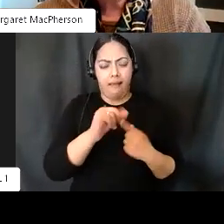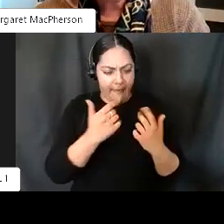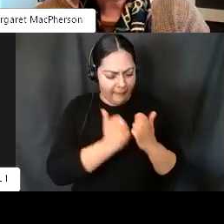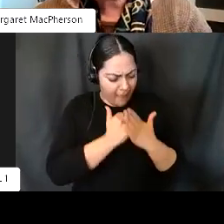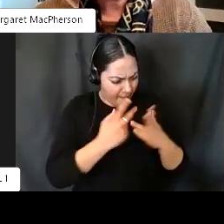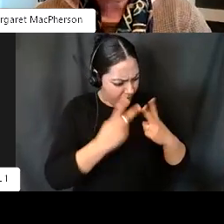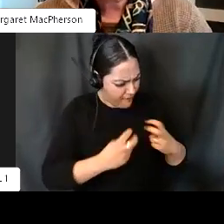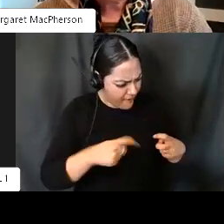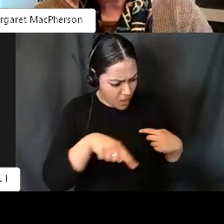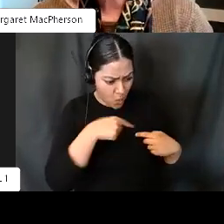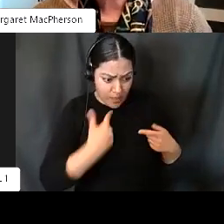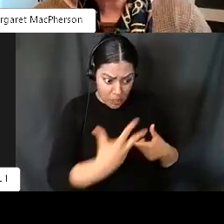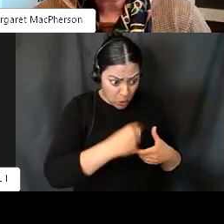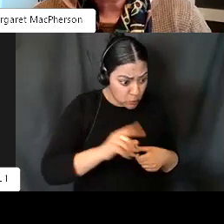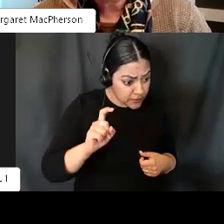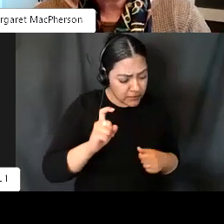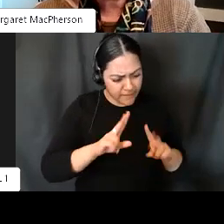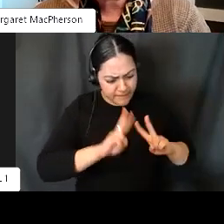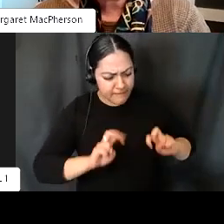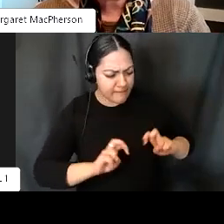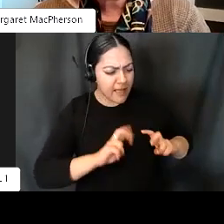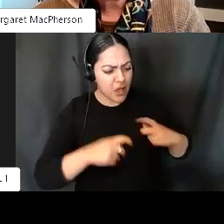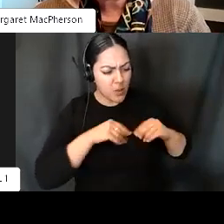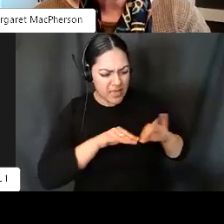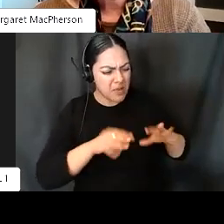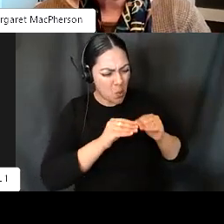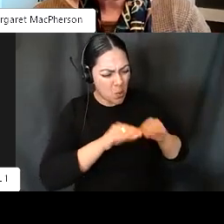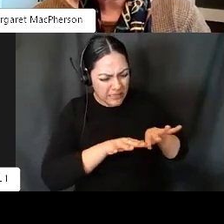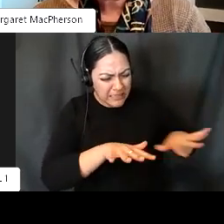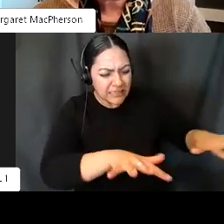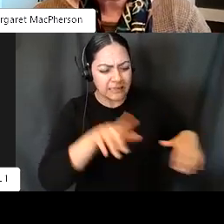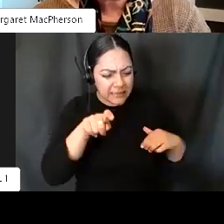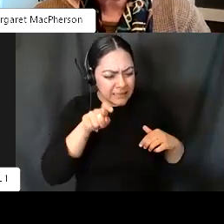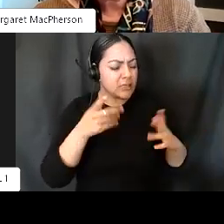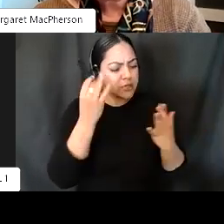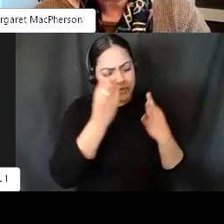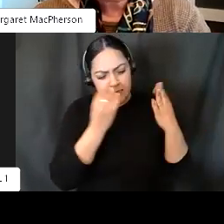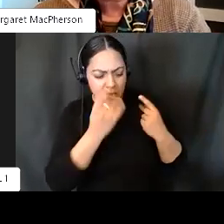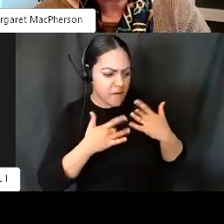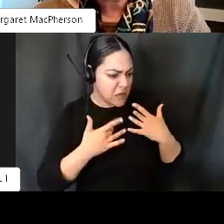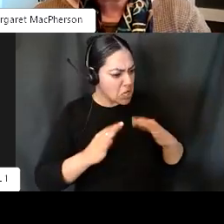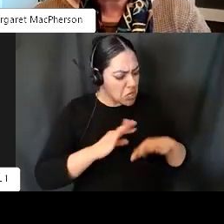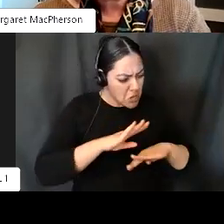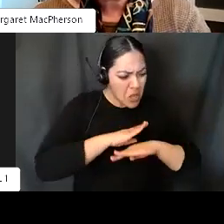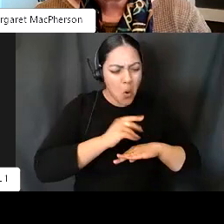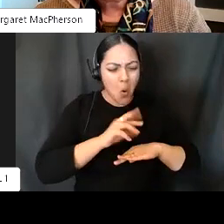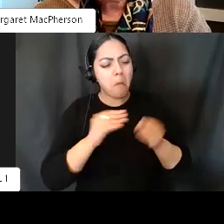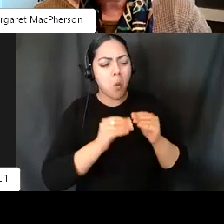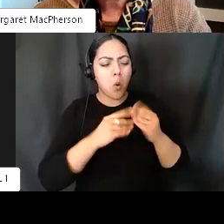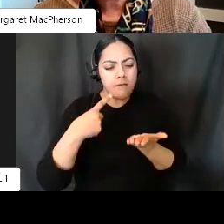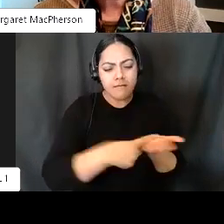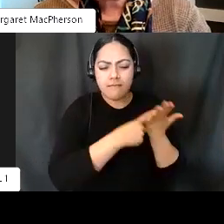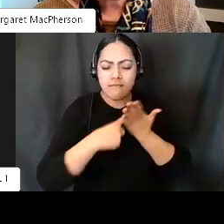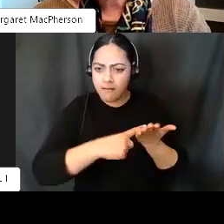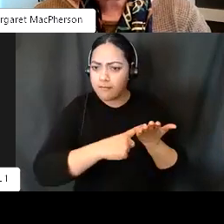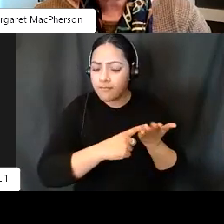how inclusive you are, how much of a reach you have in your community, or just stimulating some new kinds of conversations.